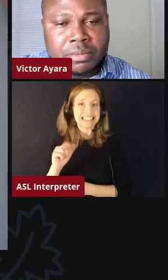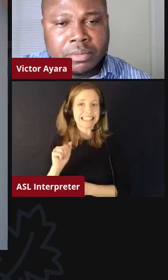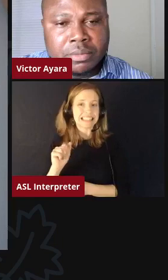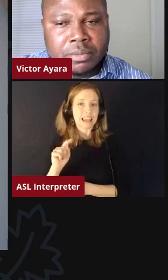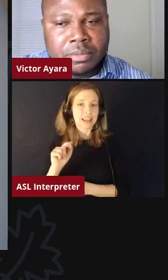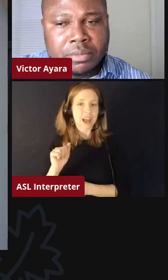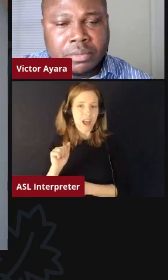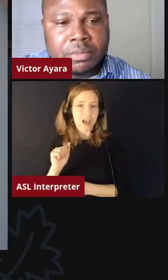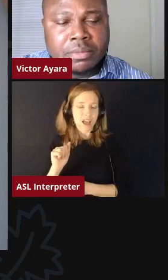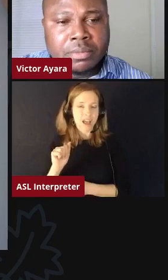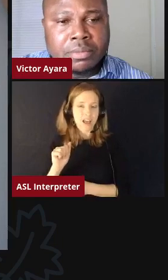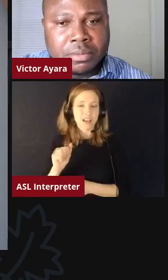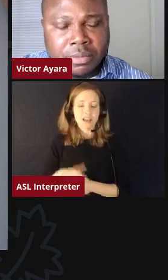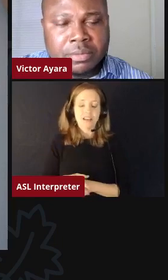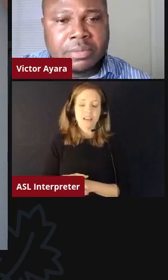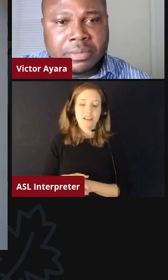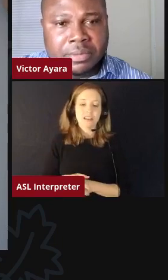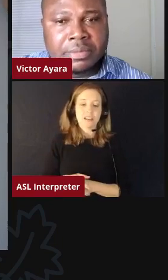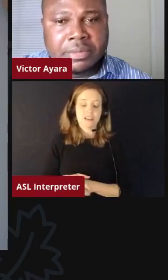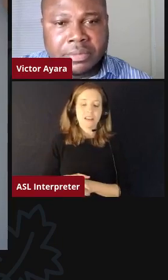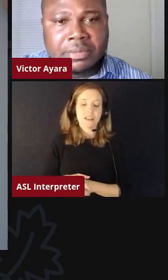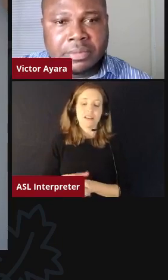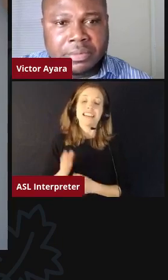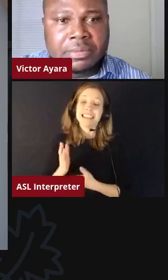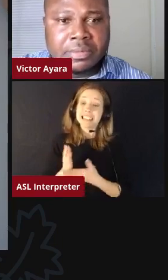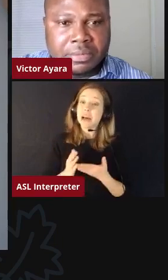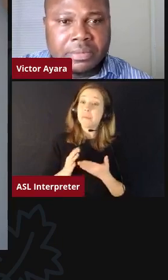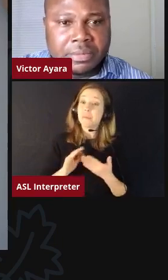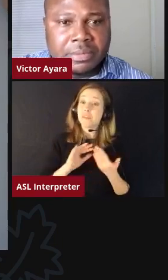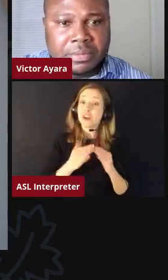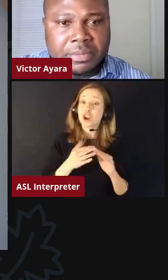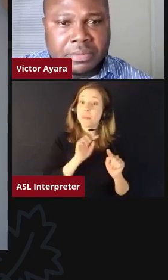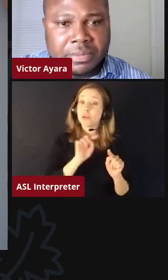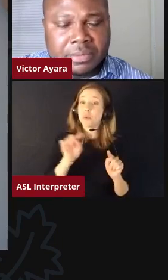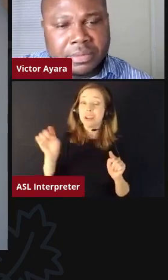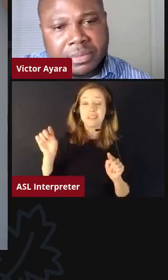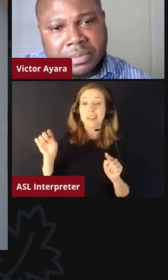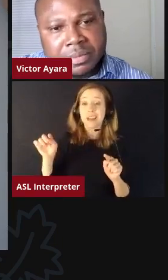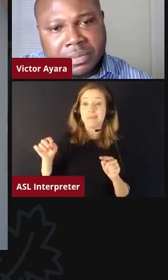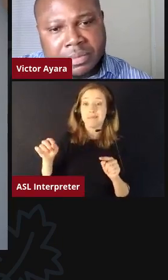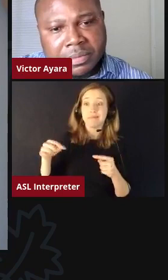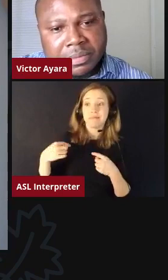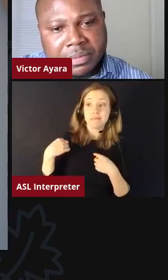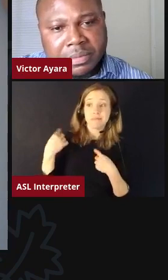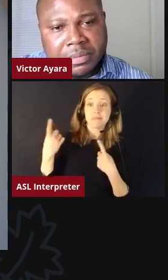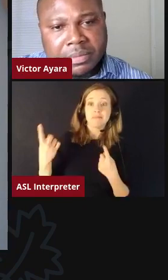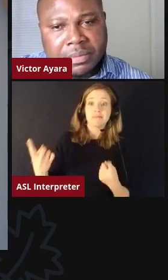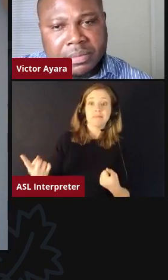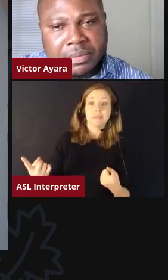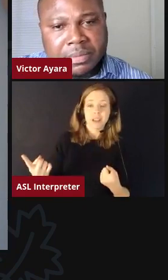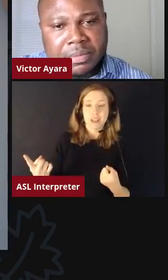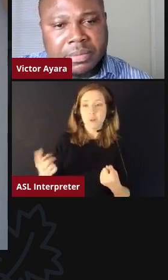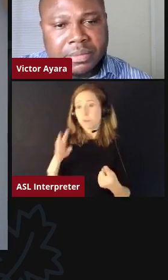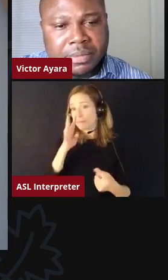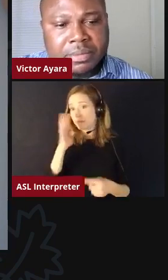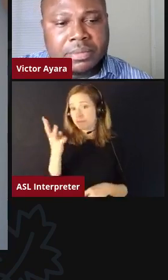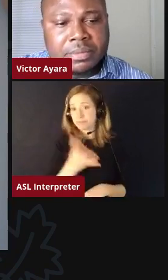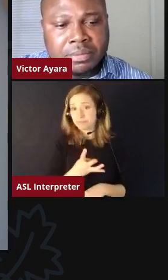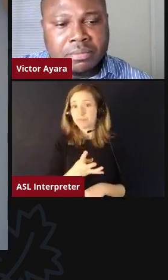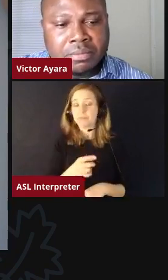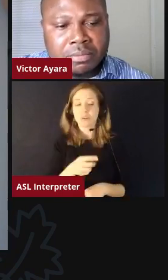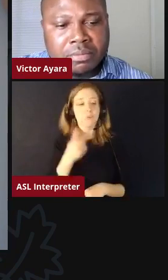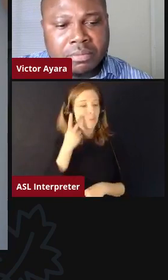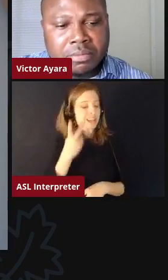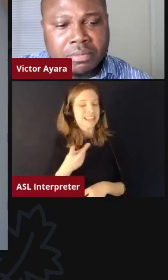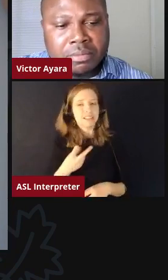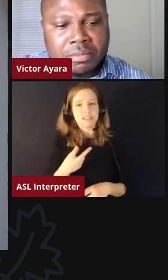are historically underserved communities, are where you see poor health outcomes. I